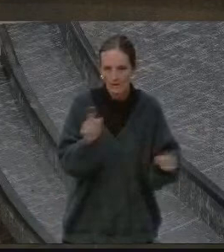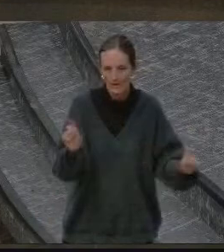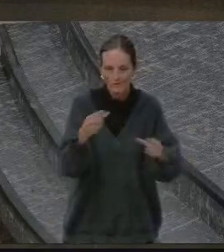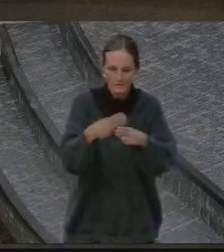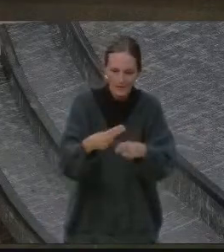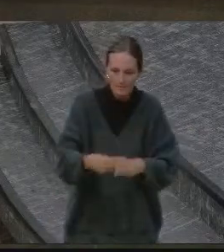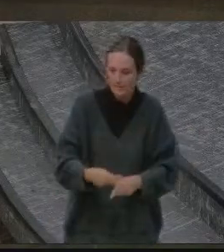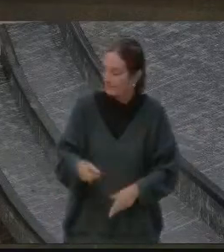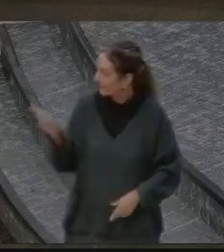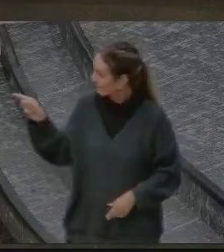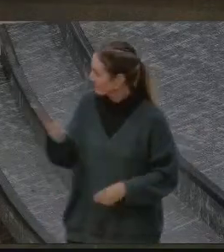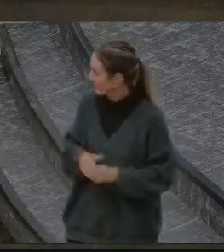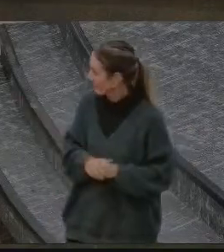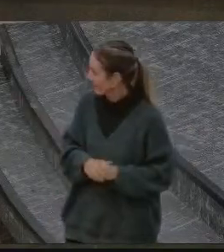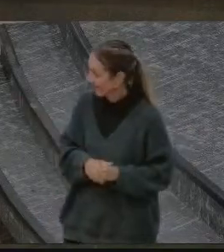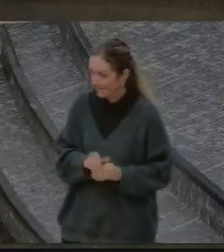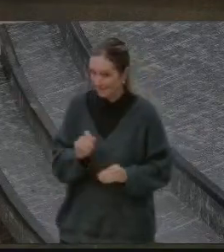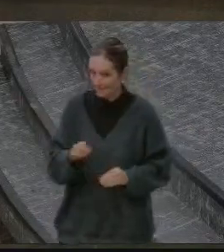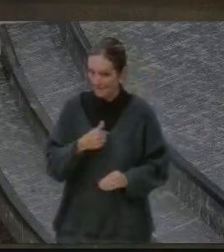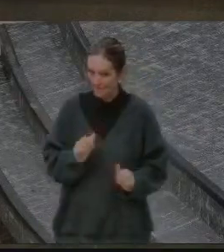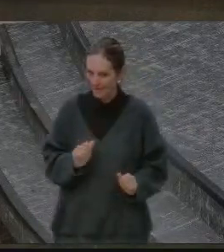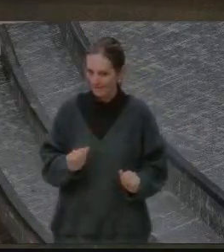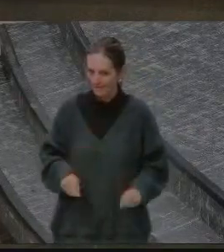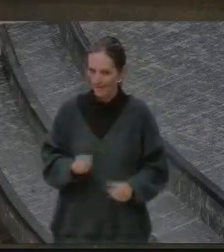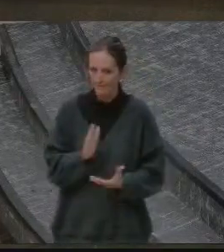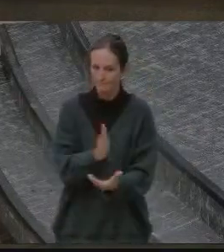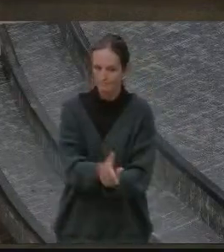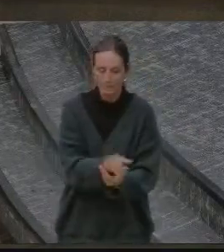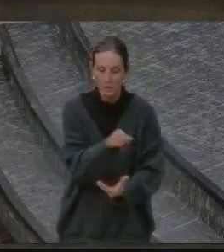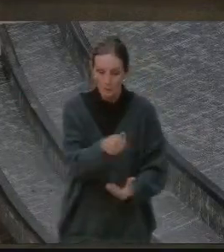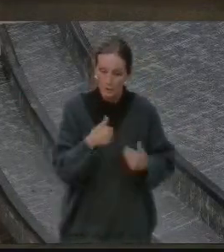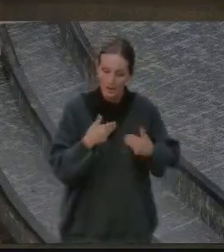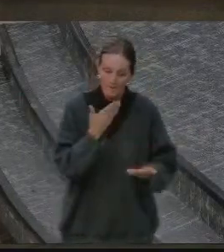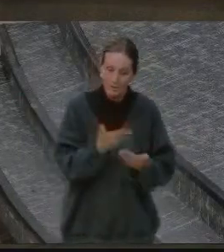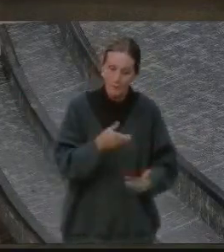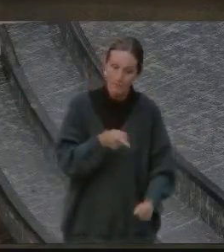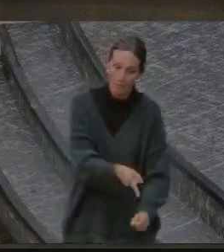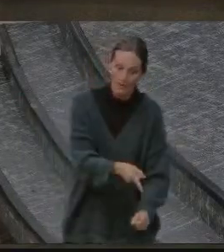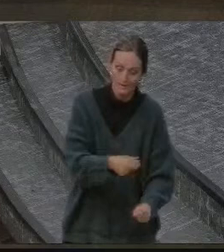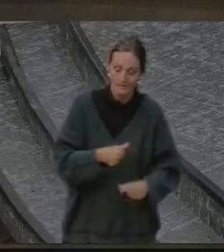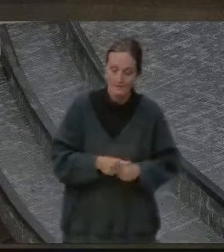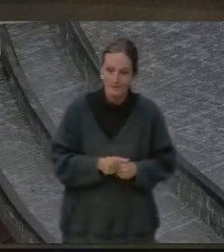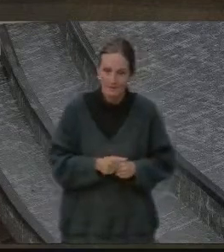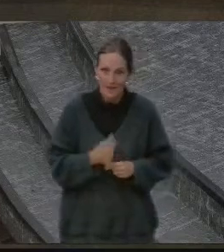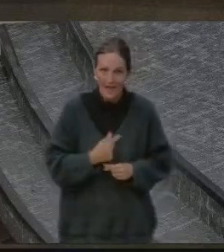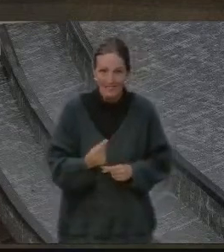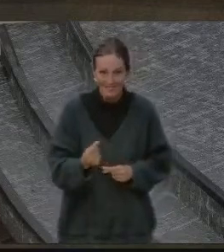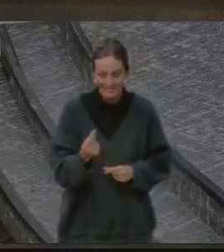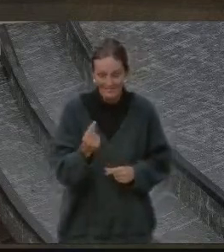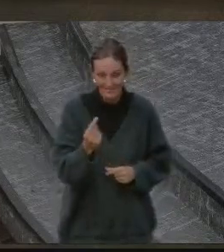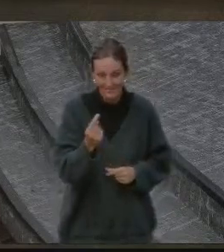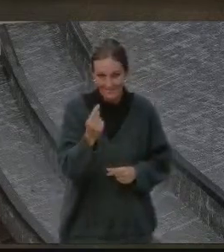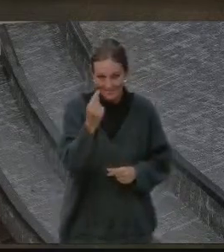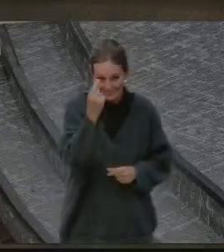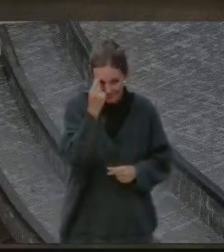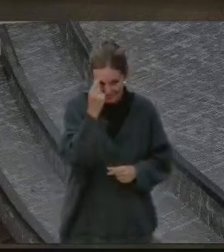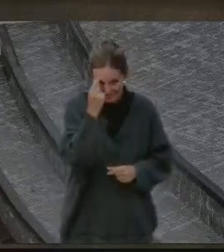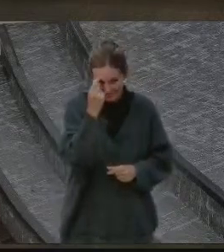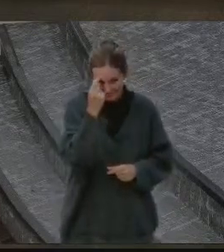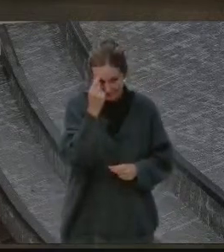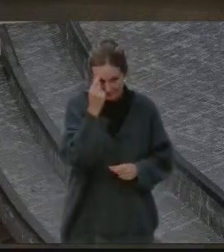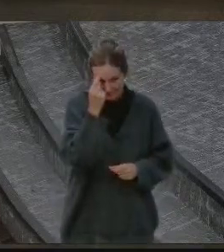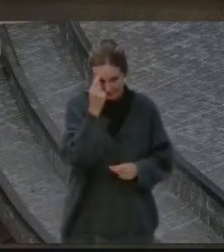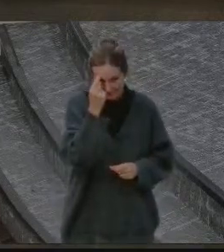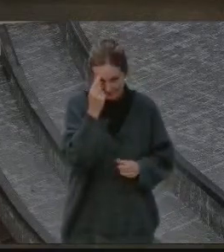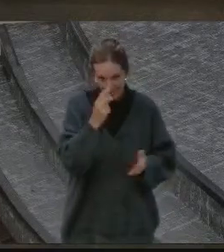Ms. Davis, if I can jump in, you make a good point. I think the intent of